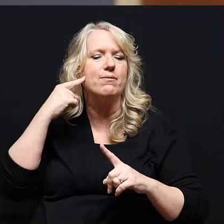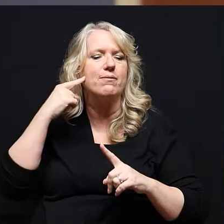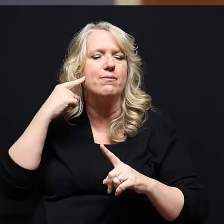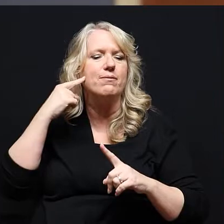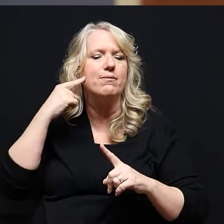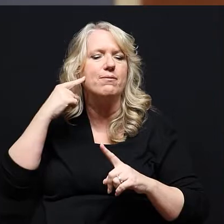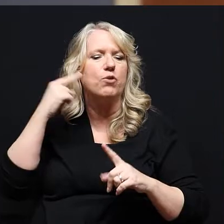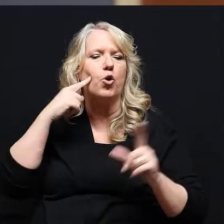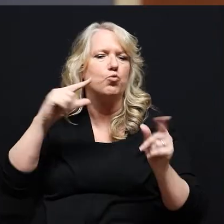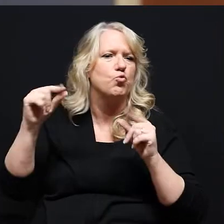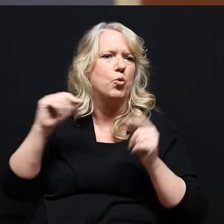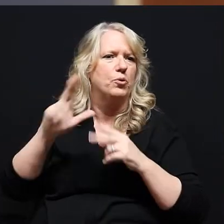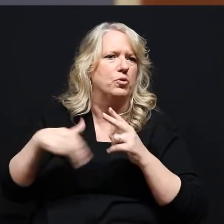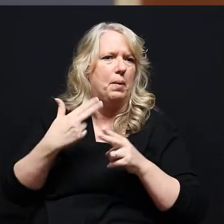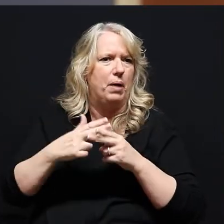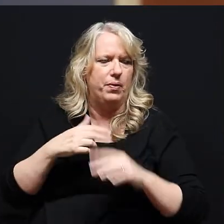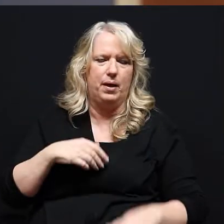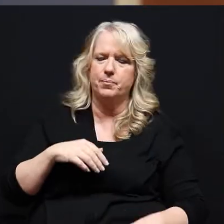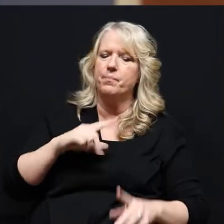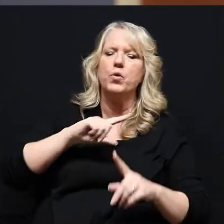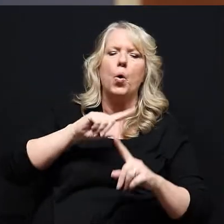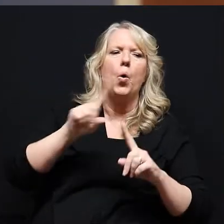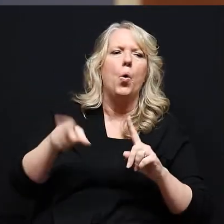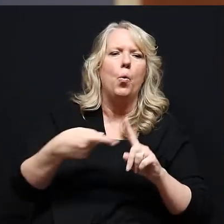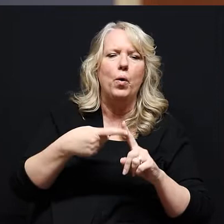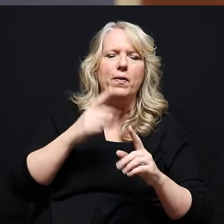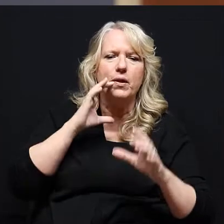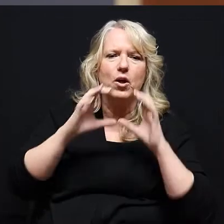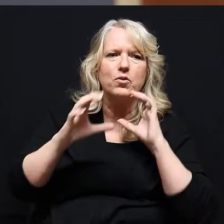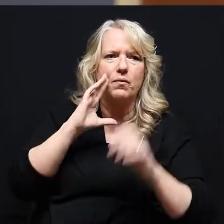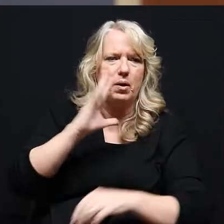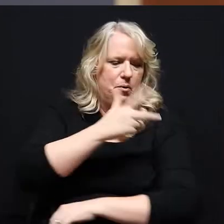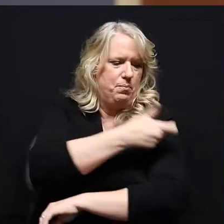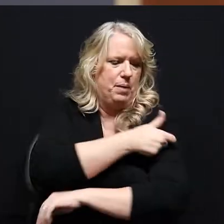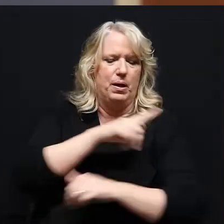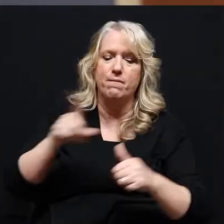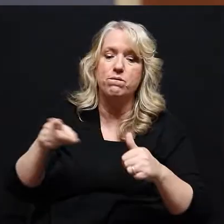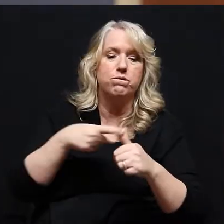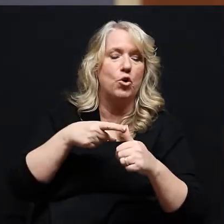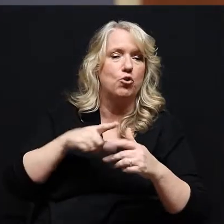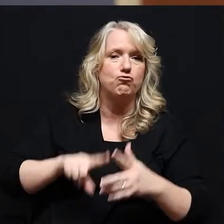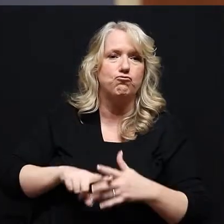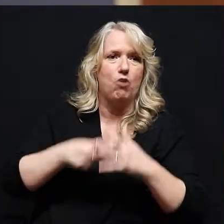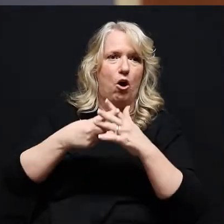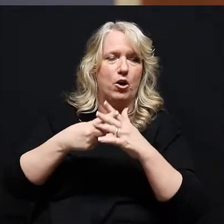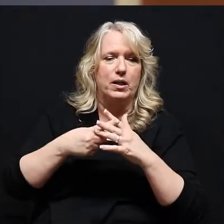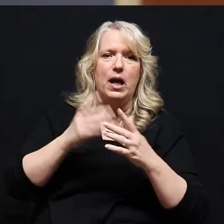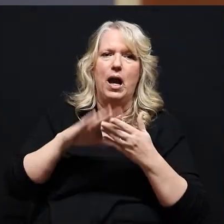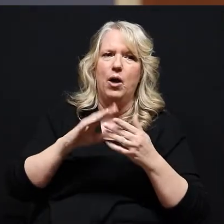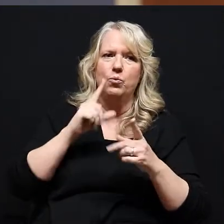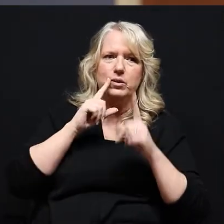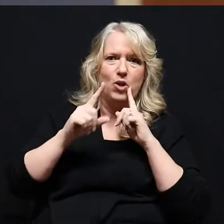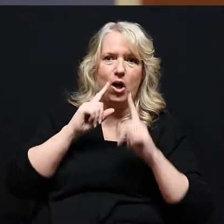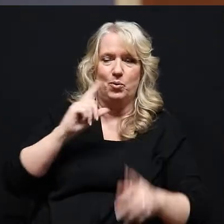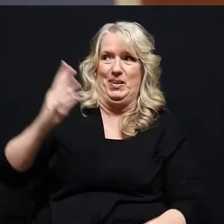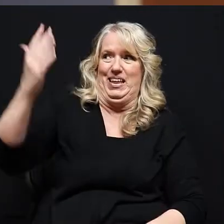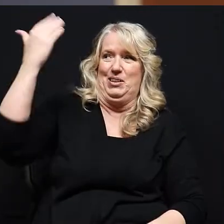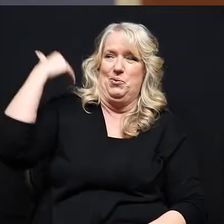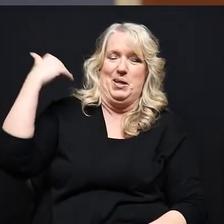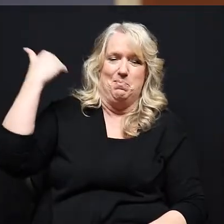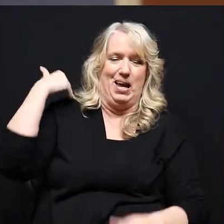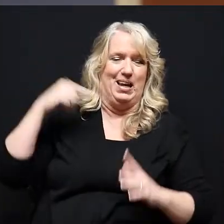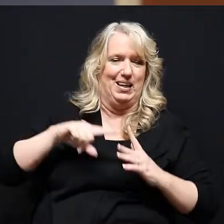sits and faces us. When the conversation of the vaccine first started, and I'm talking like way back in the